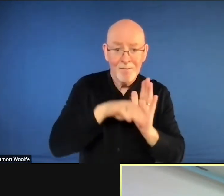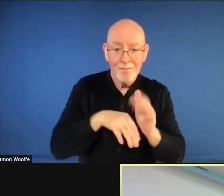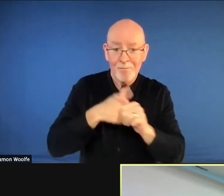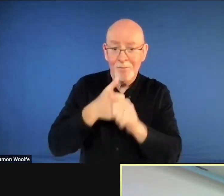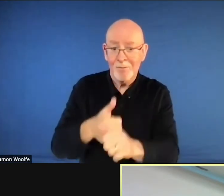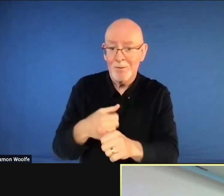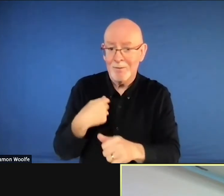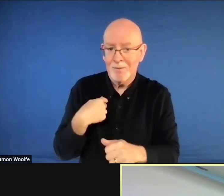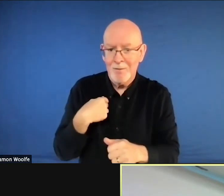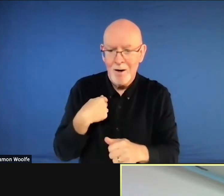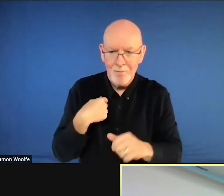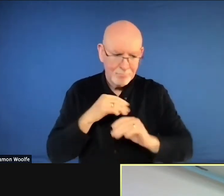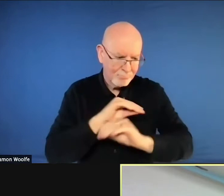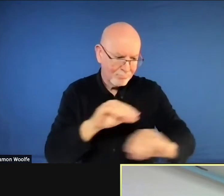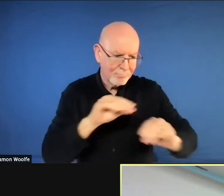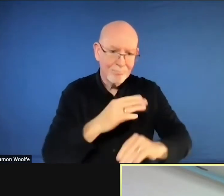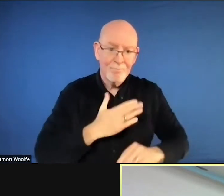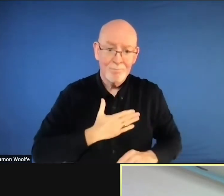of the major